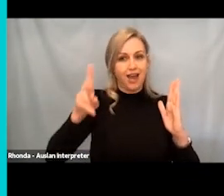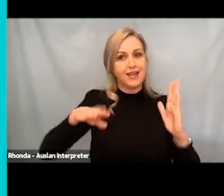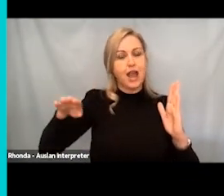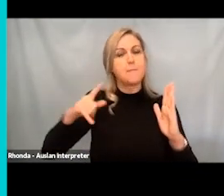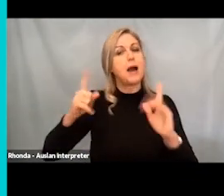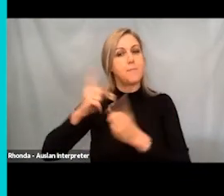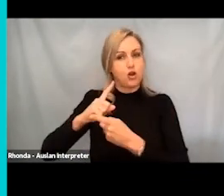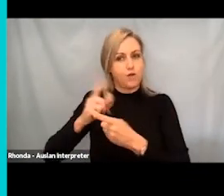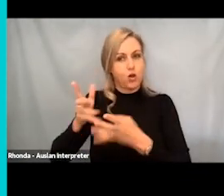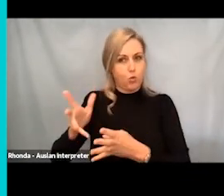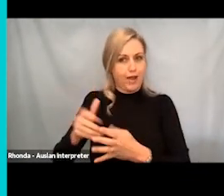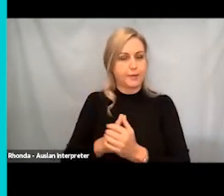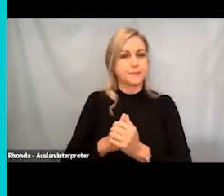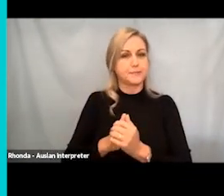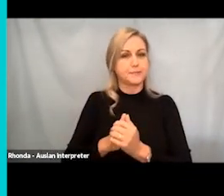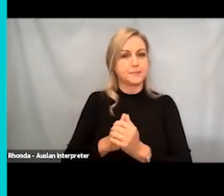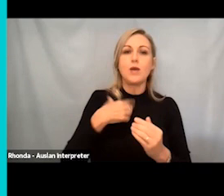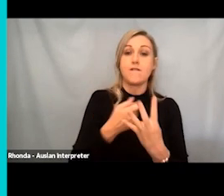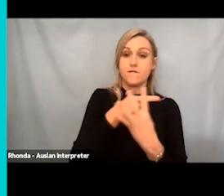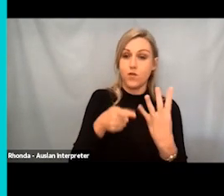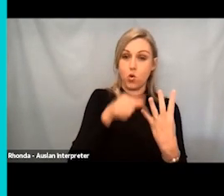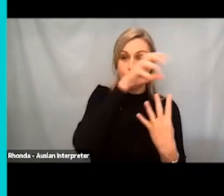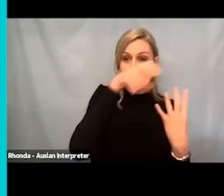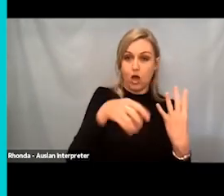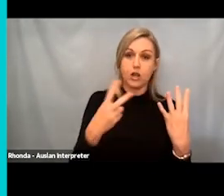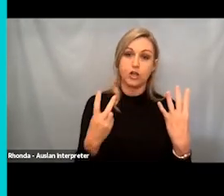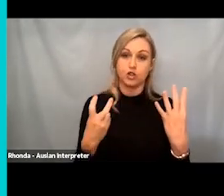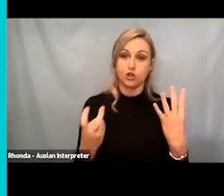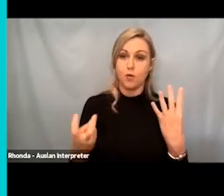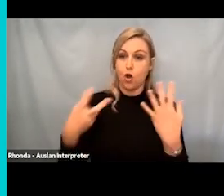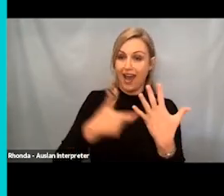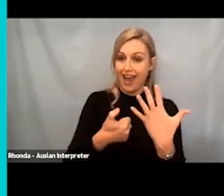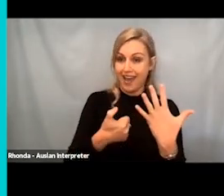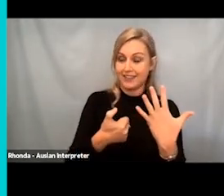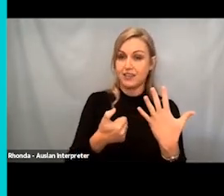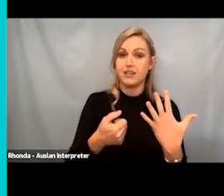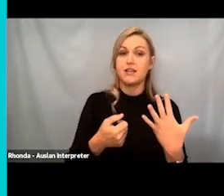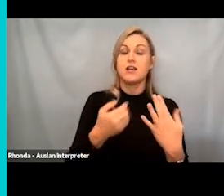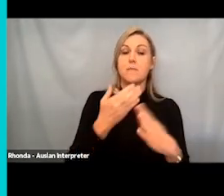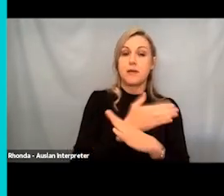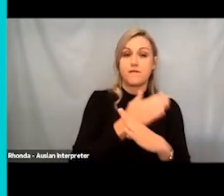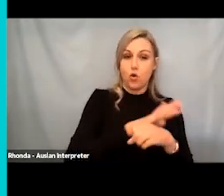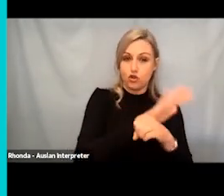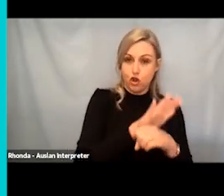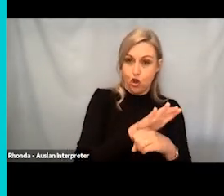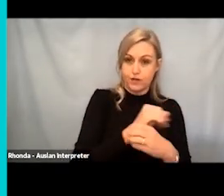protocol. You'll see that we had 4 sites. We added another 2 sites prior to the COVID cessation.